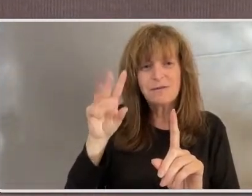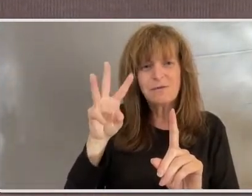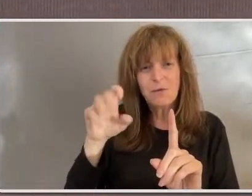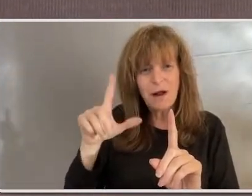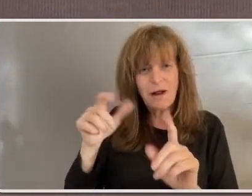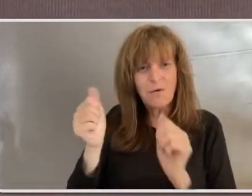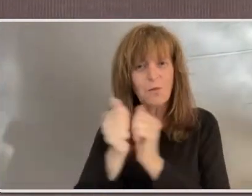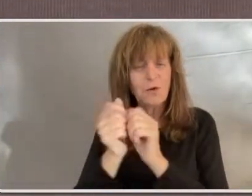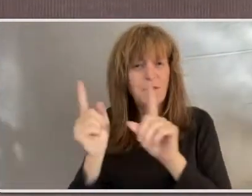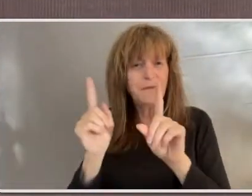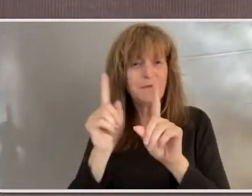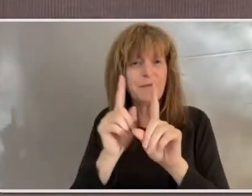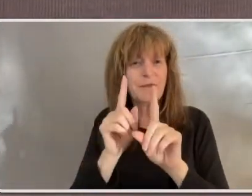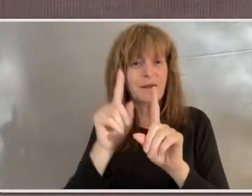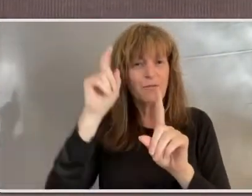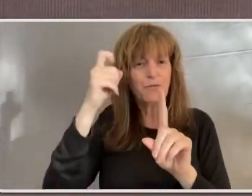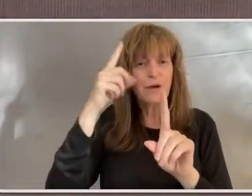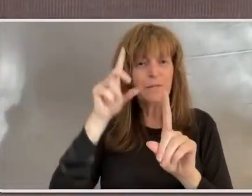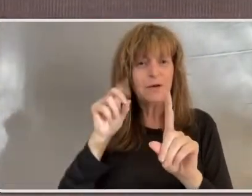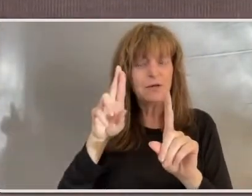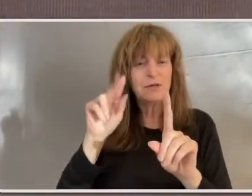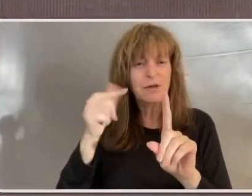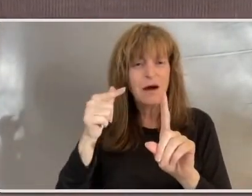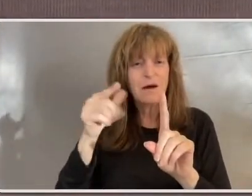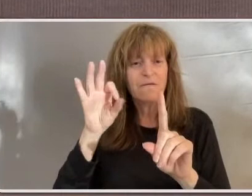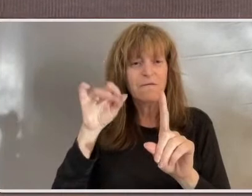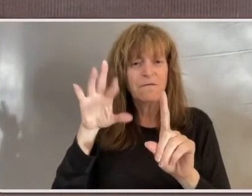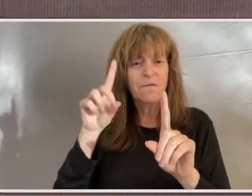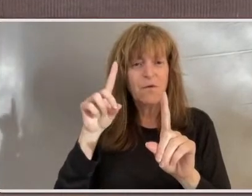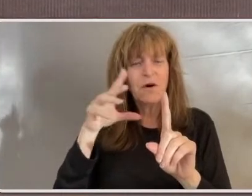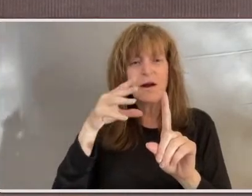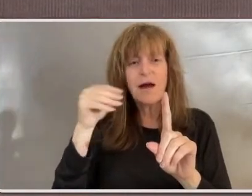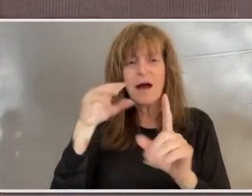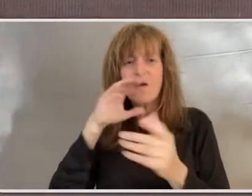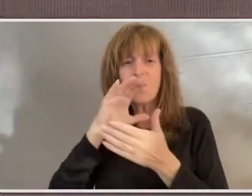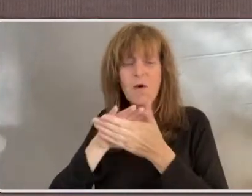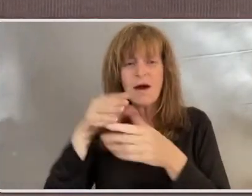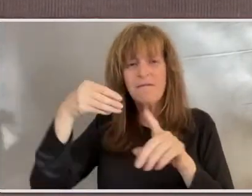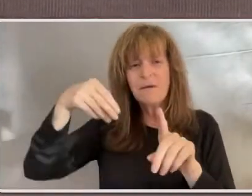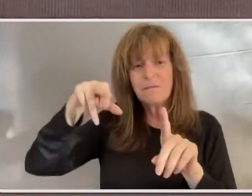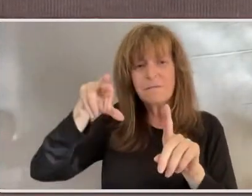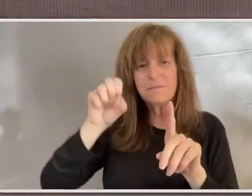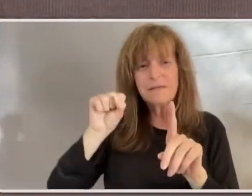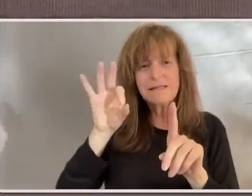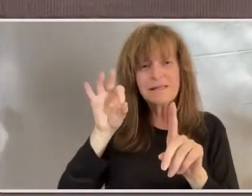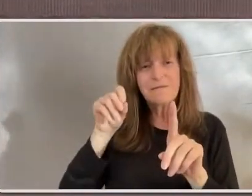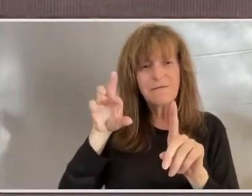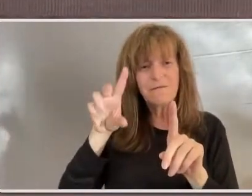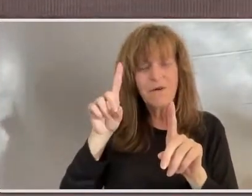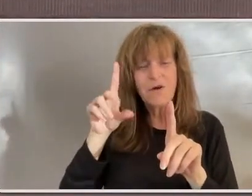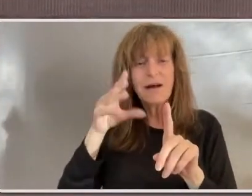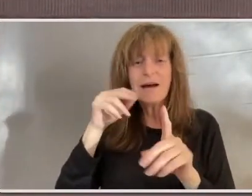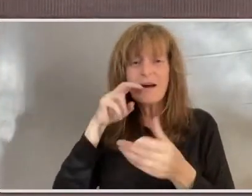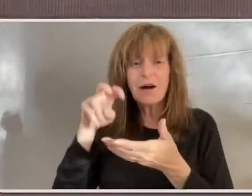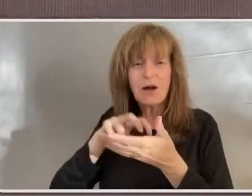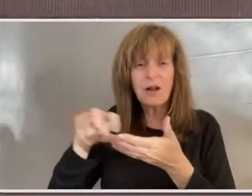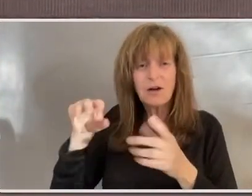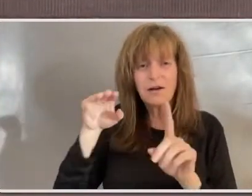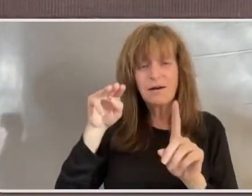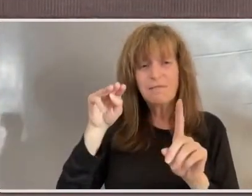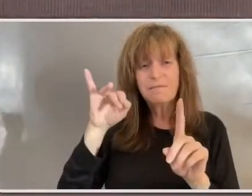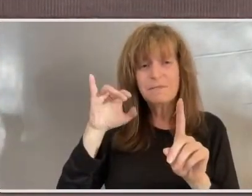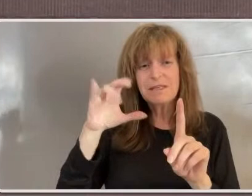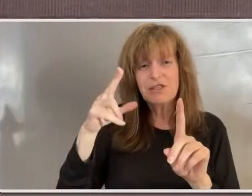and the Clerk of the Executive Council, Michelle D'Emmanuel. And please remain standing for the playing of the